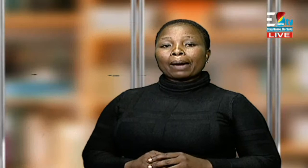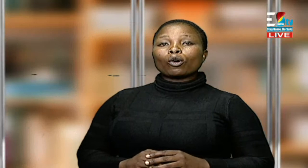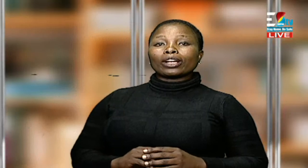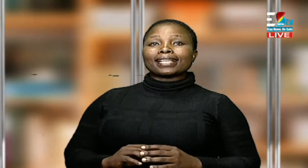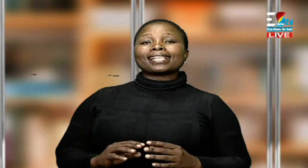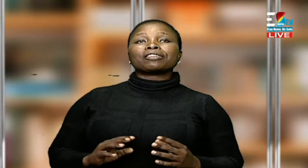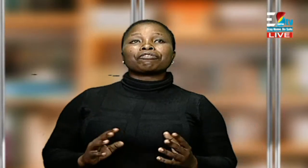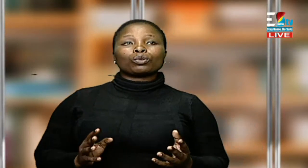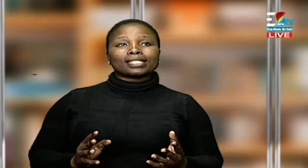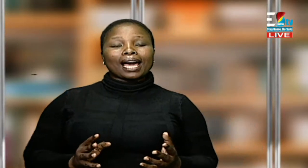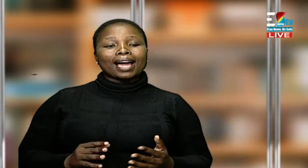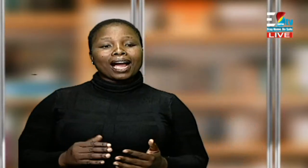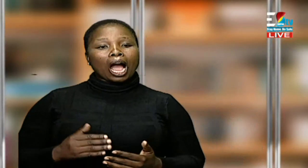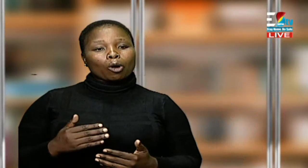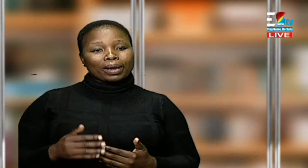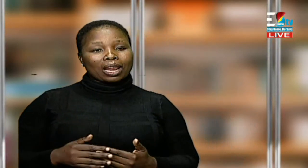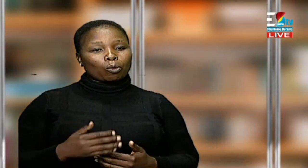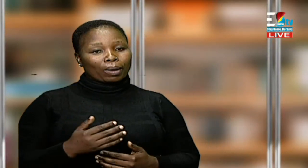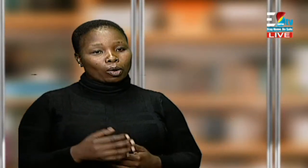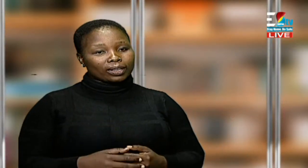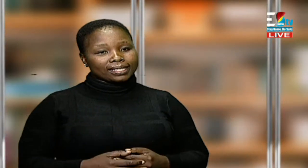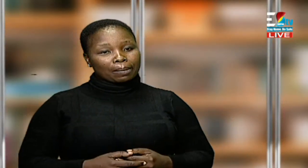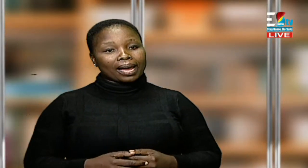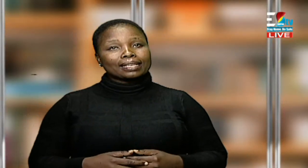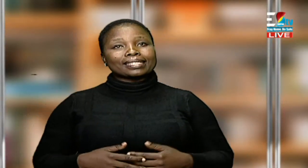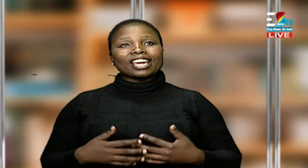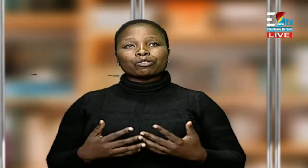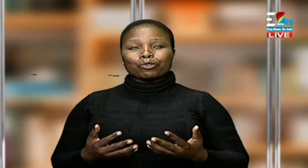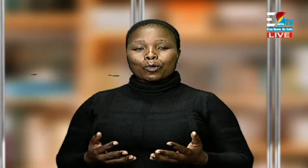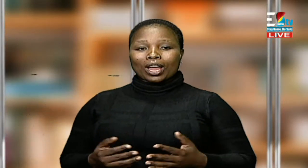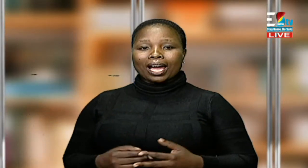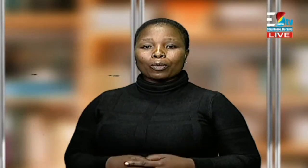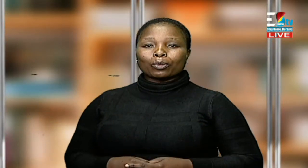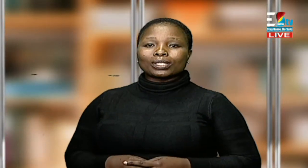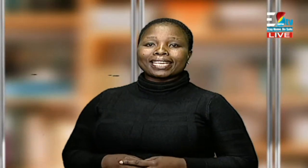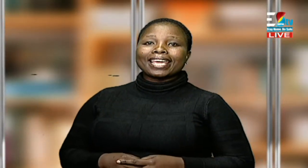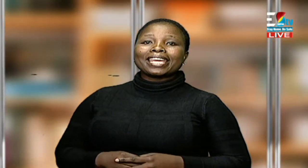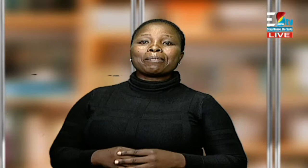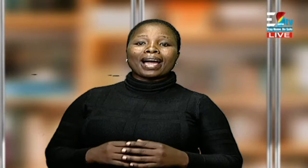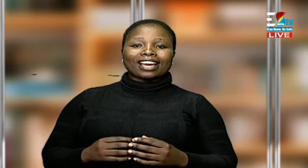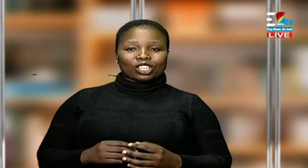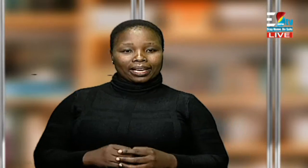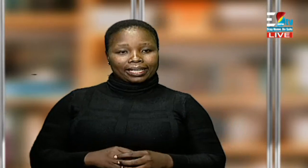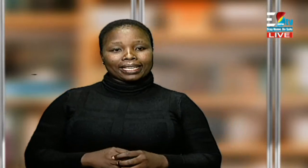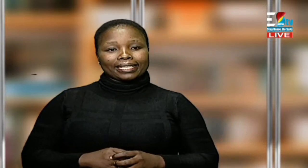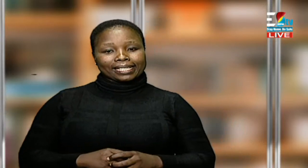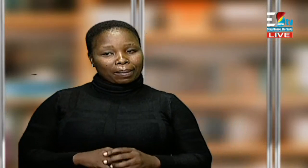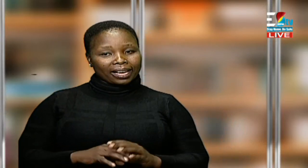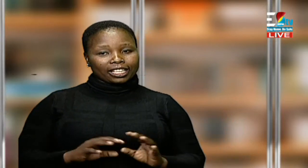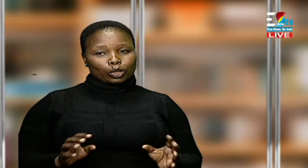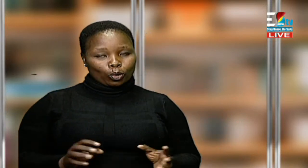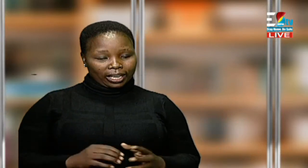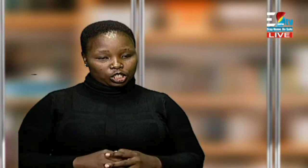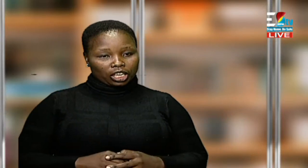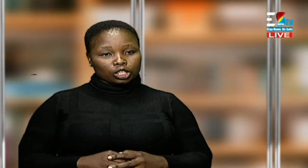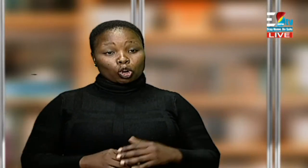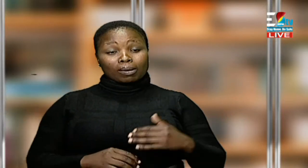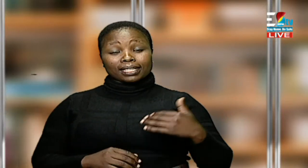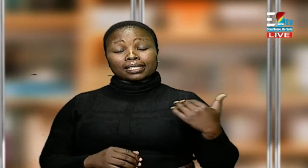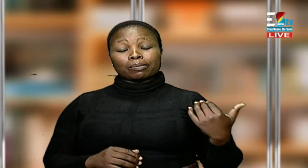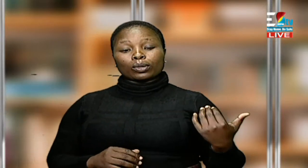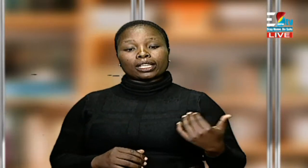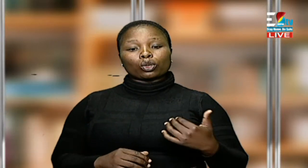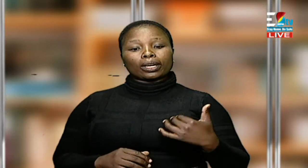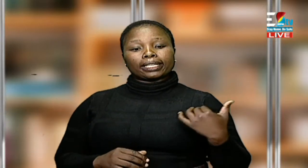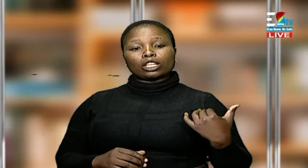lesenca lapho khona sasifunza ngako phela kubhalwa kwendzaba siyethula kwekuthi ima kanjani indzaba iyonke nje